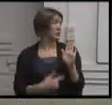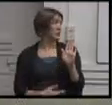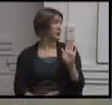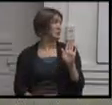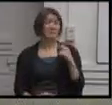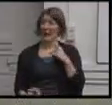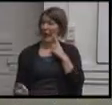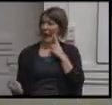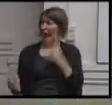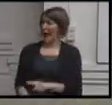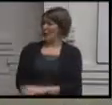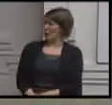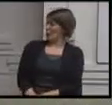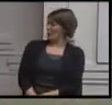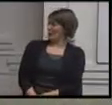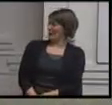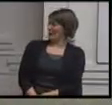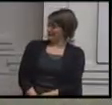I agree.